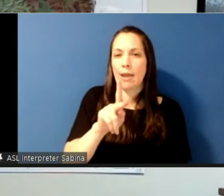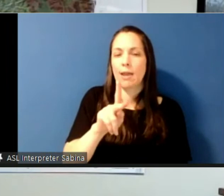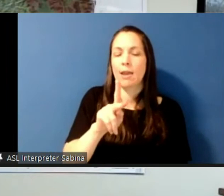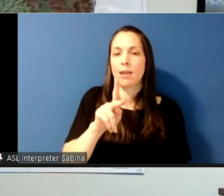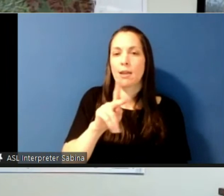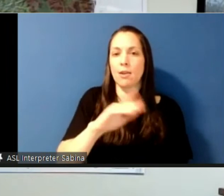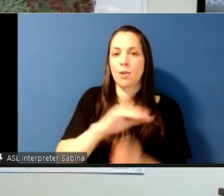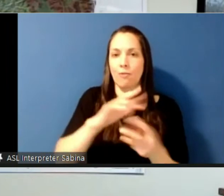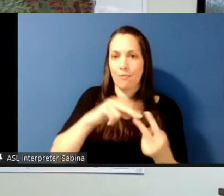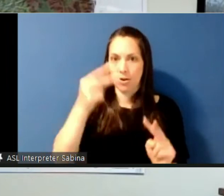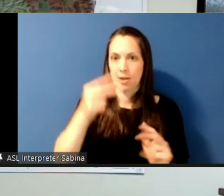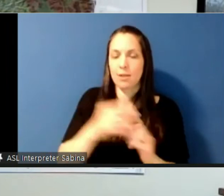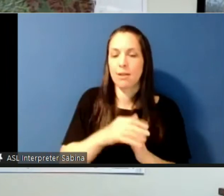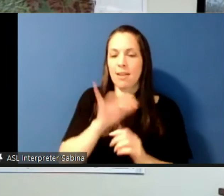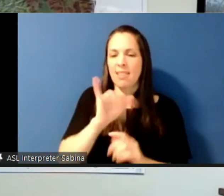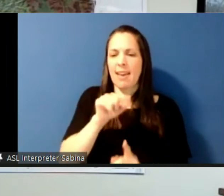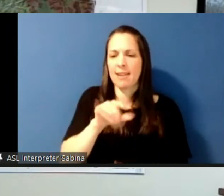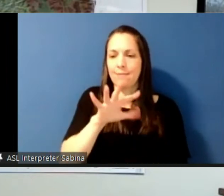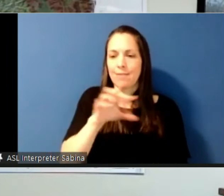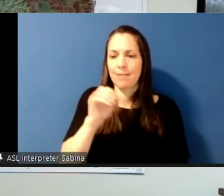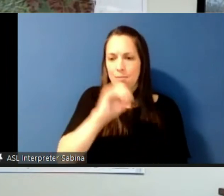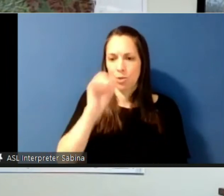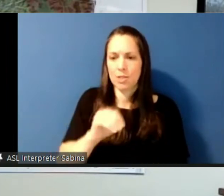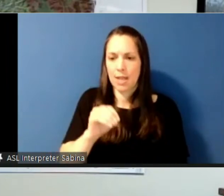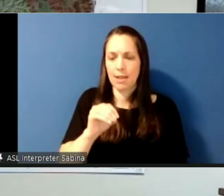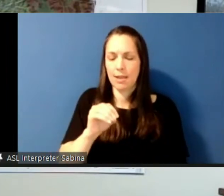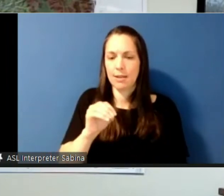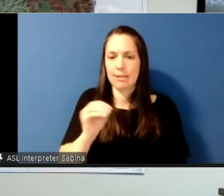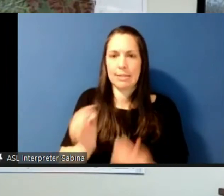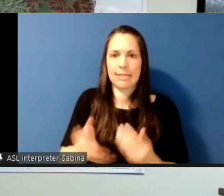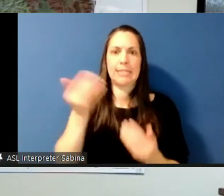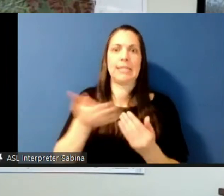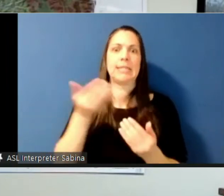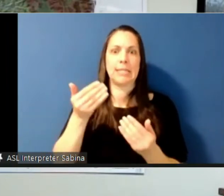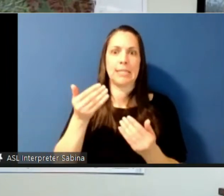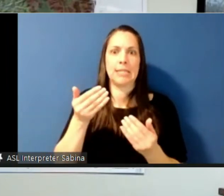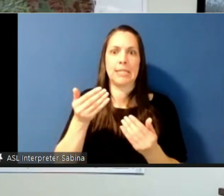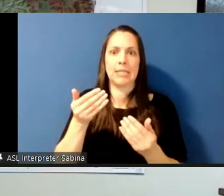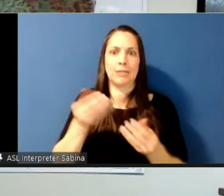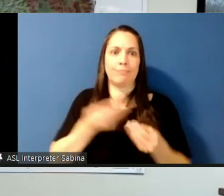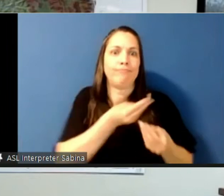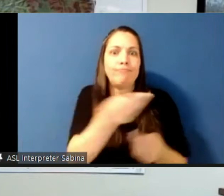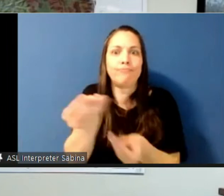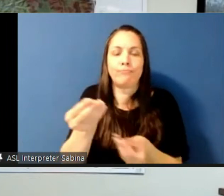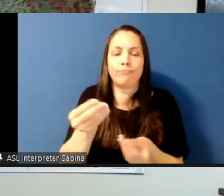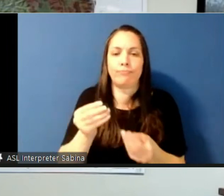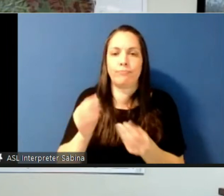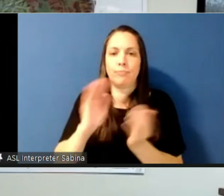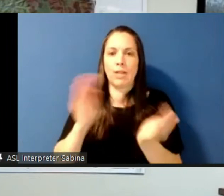was 50% more transmissible than the native COVID.